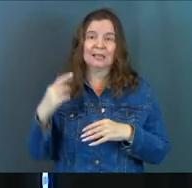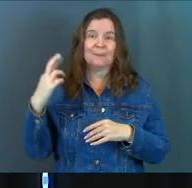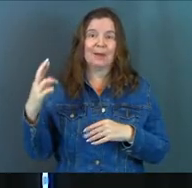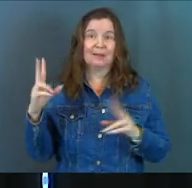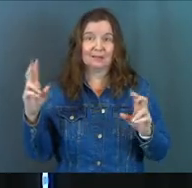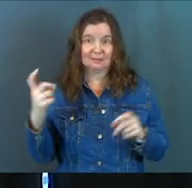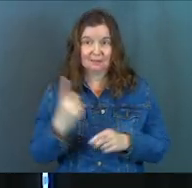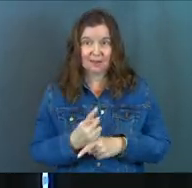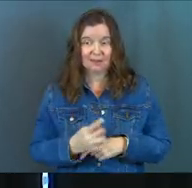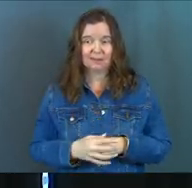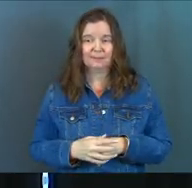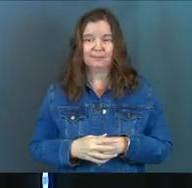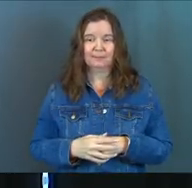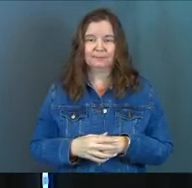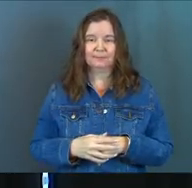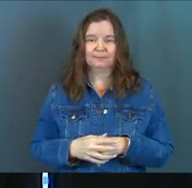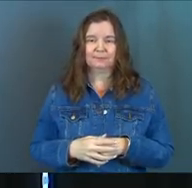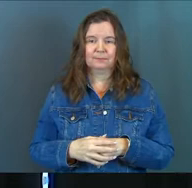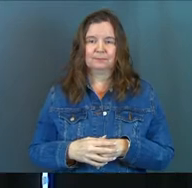right?